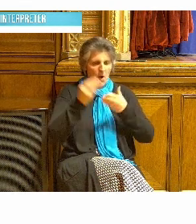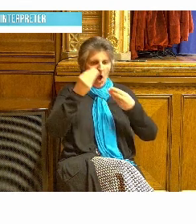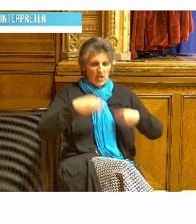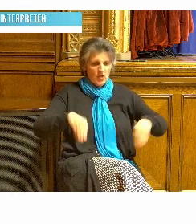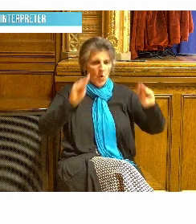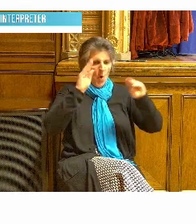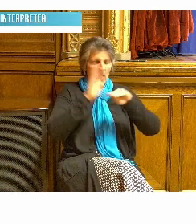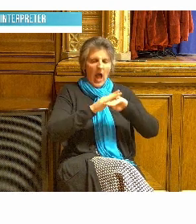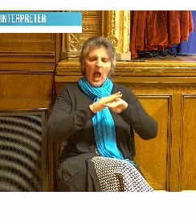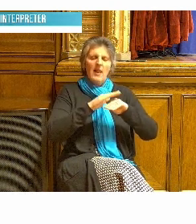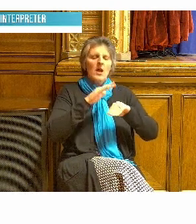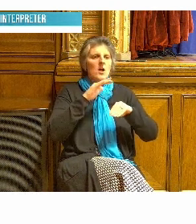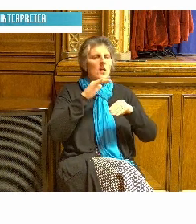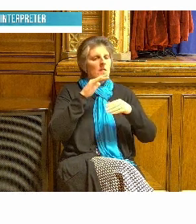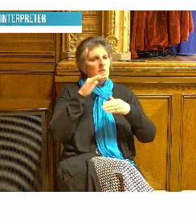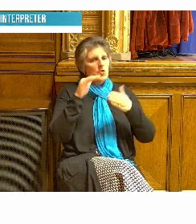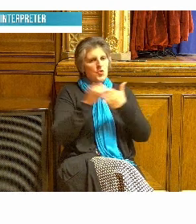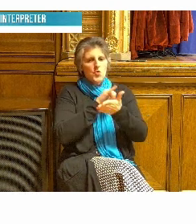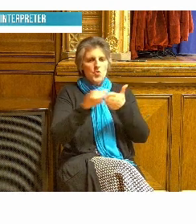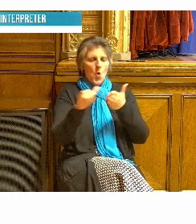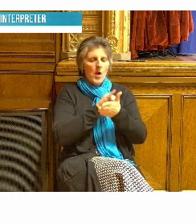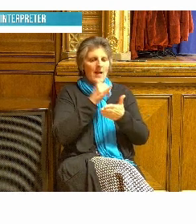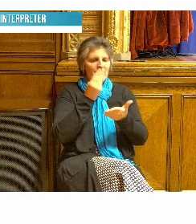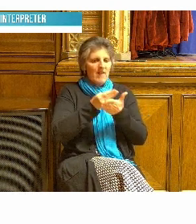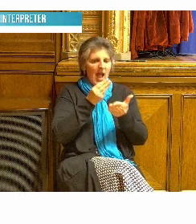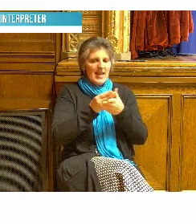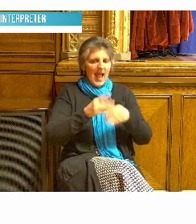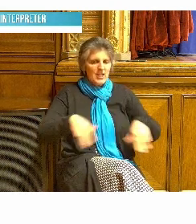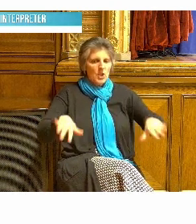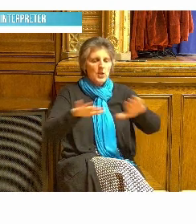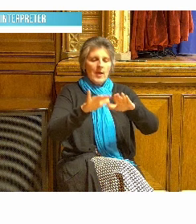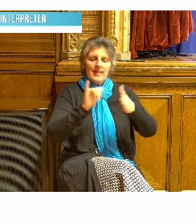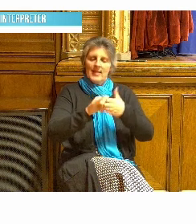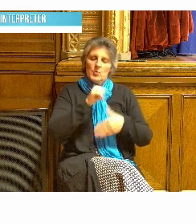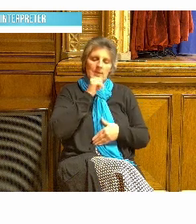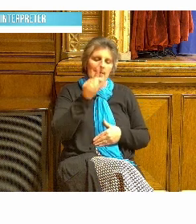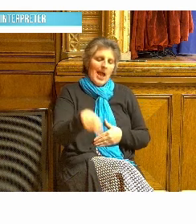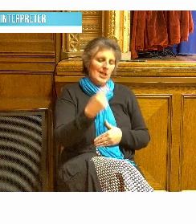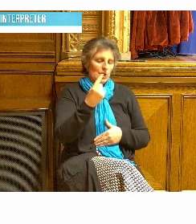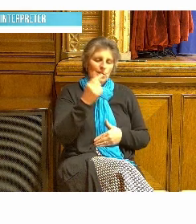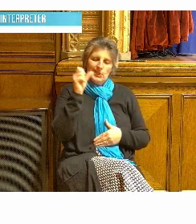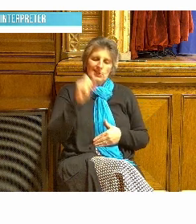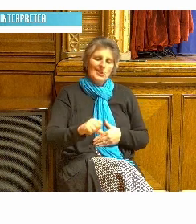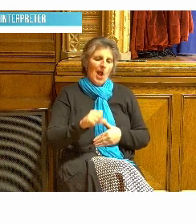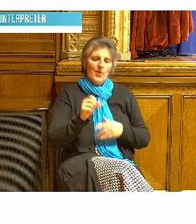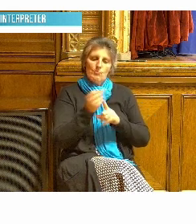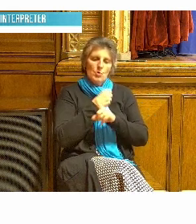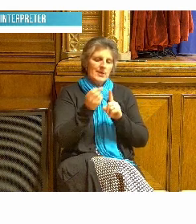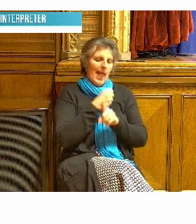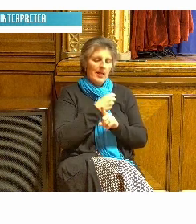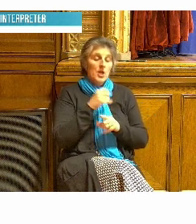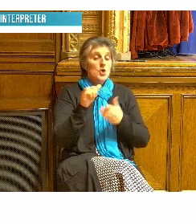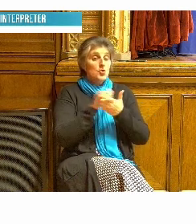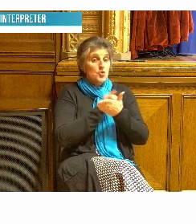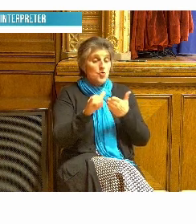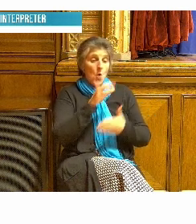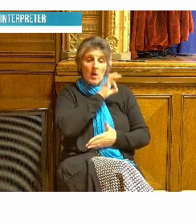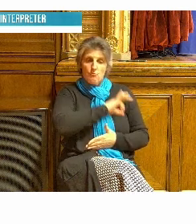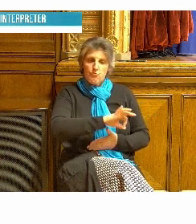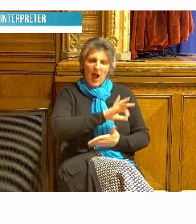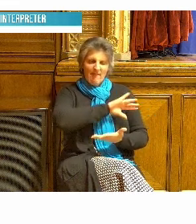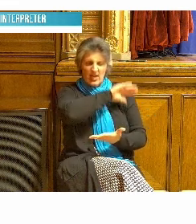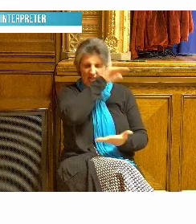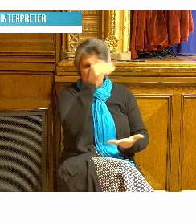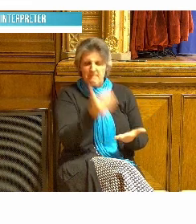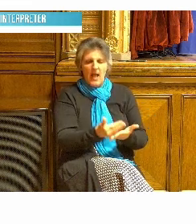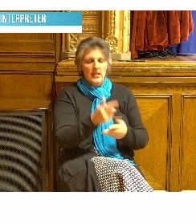very heart of the New York financial district. This was not just Southern brutality. New York profited